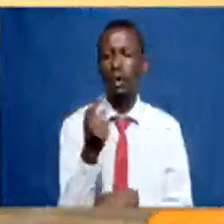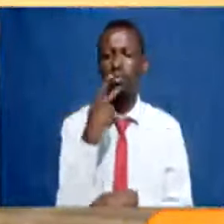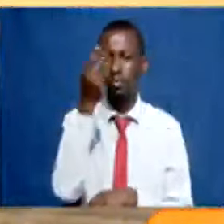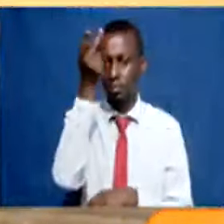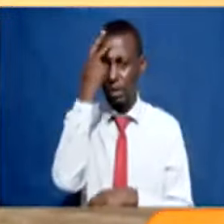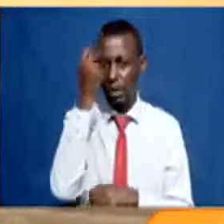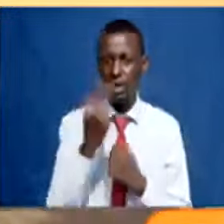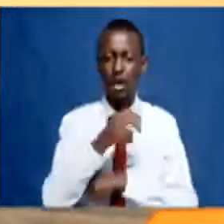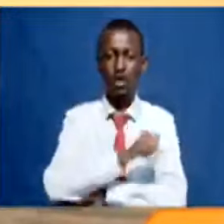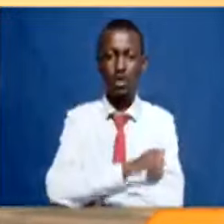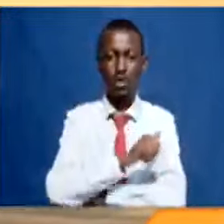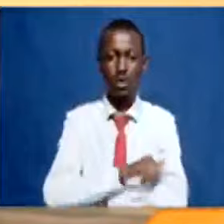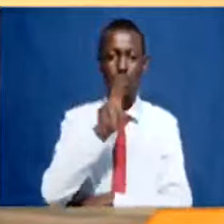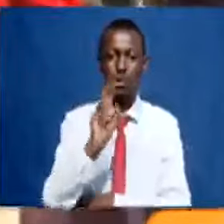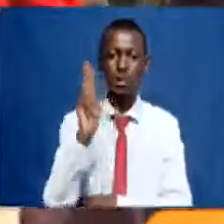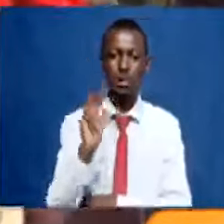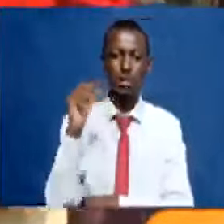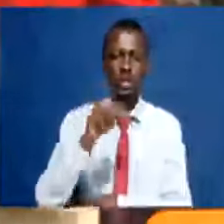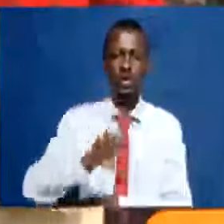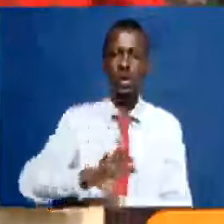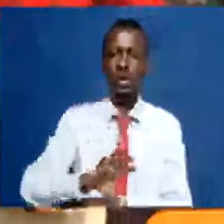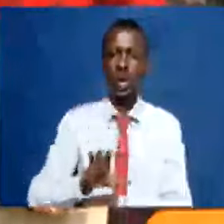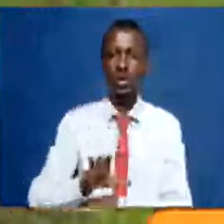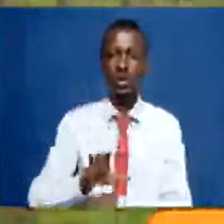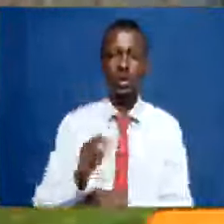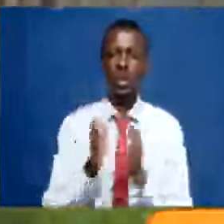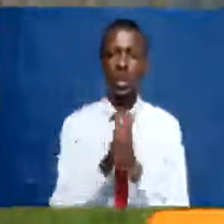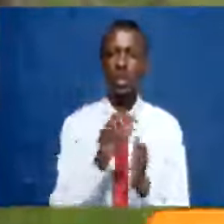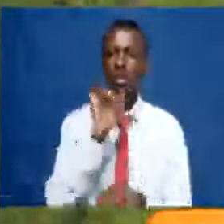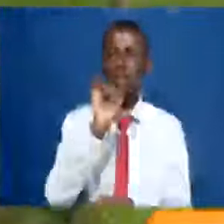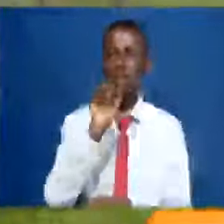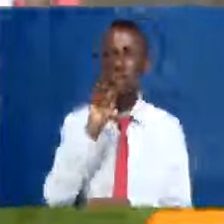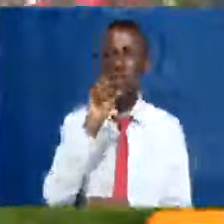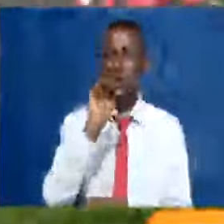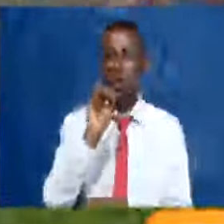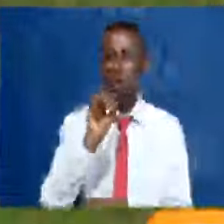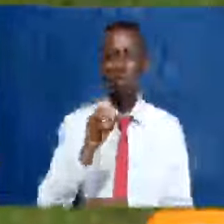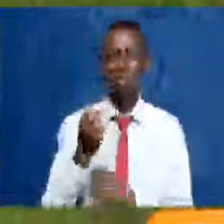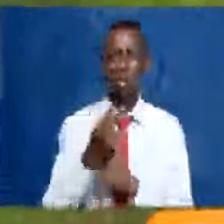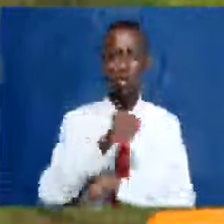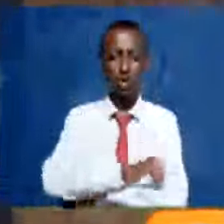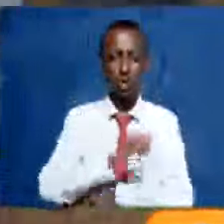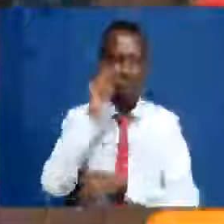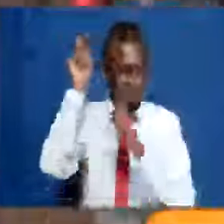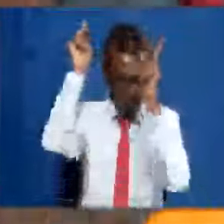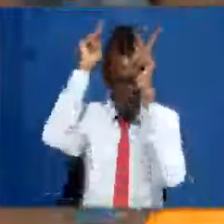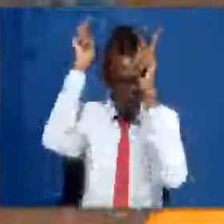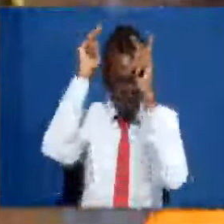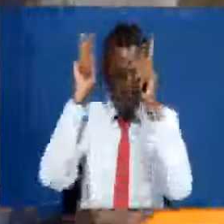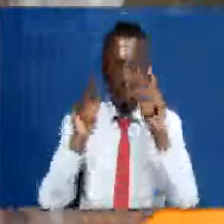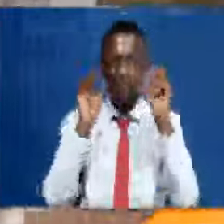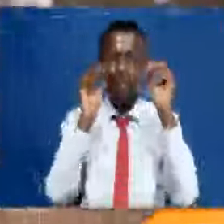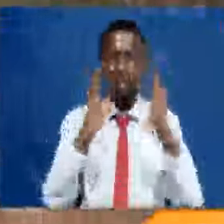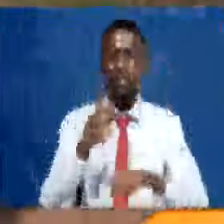parents from Mafuta Secondary School in Uasin Gishu and Isongo Secondary School in Kakamega forcefully ejected their school heads